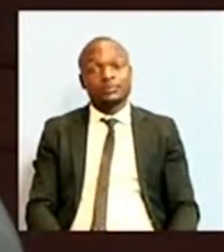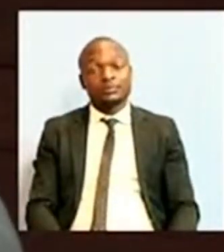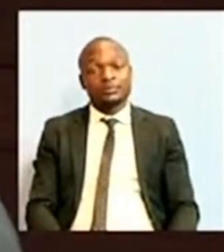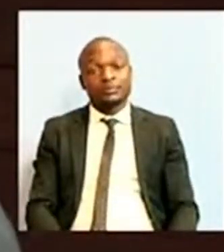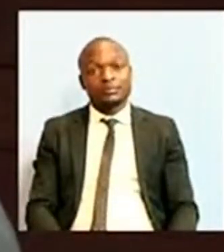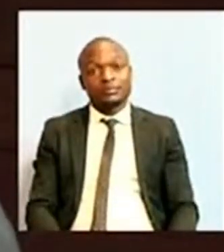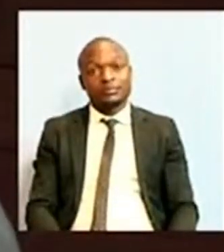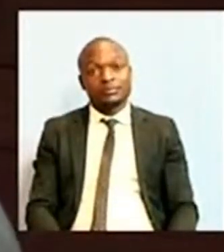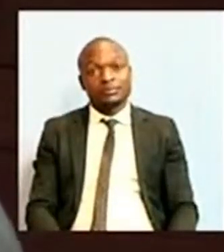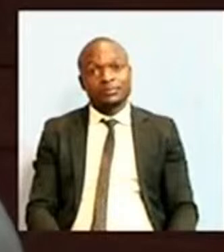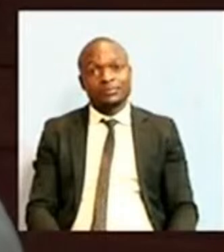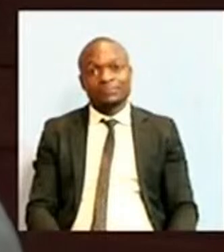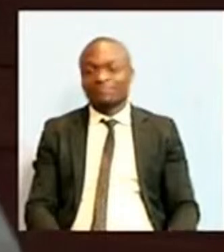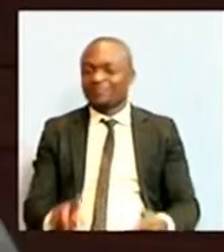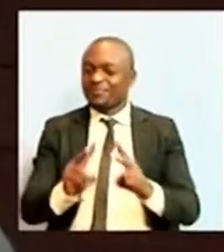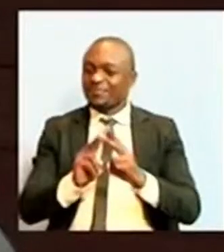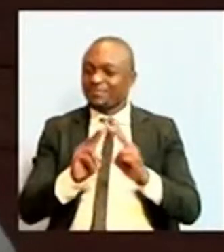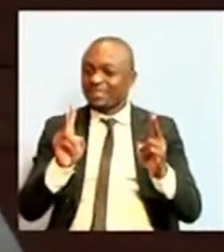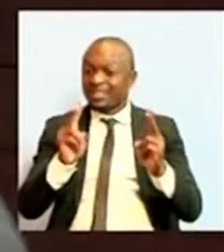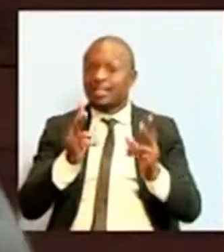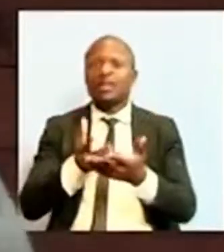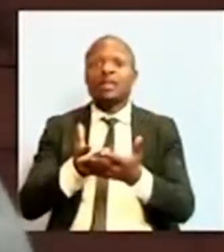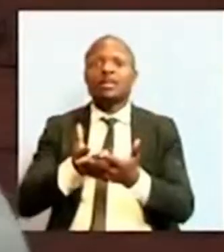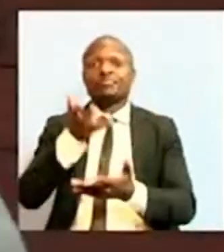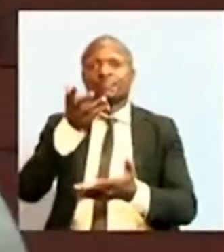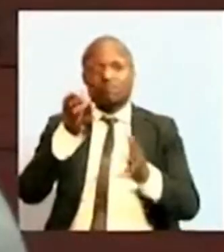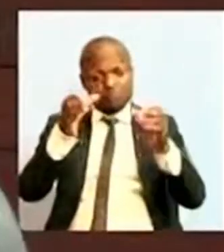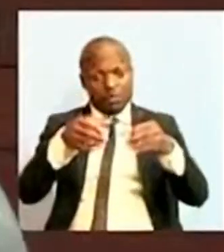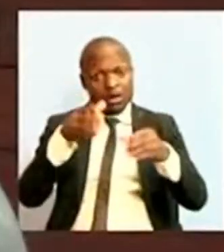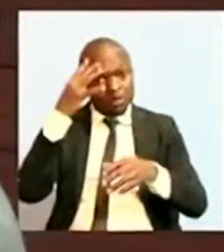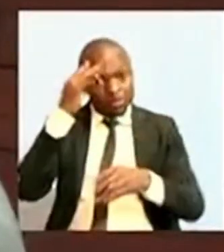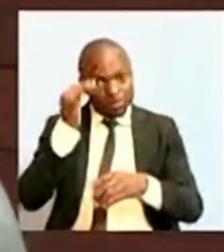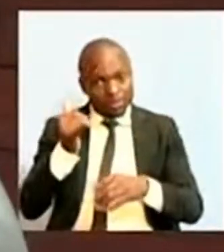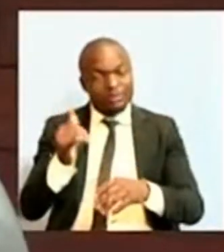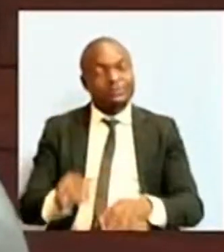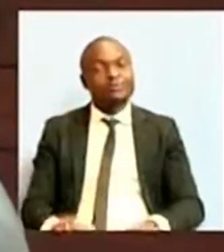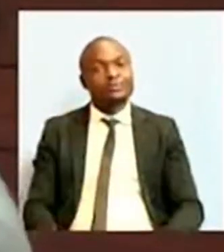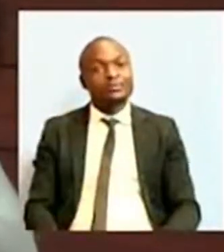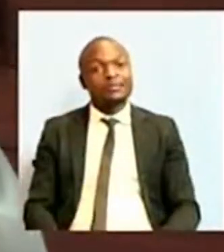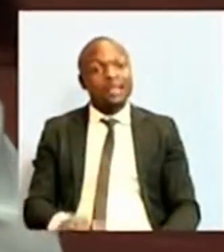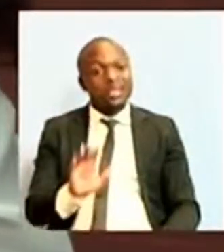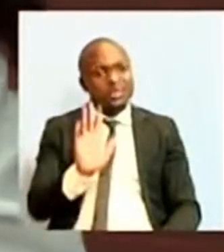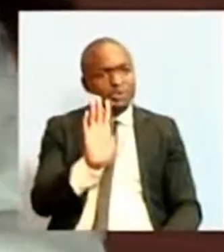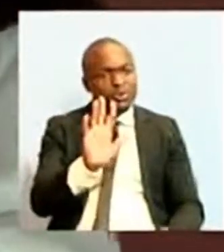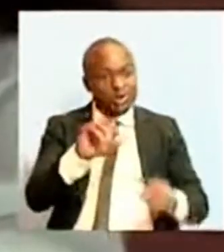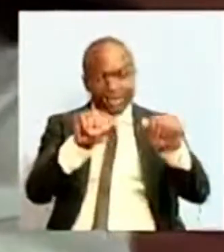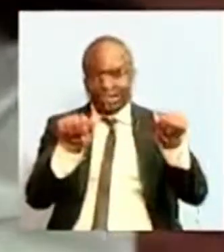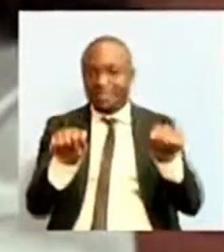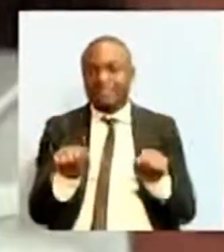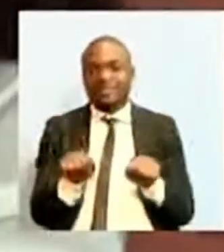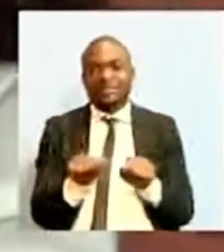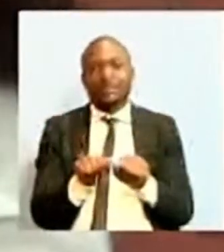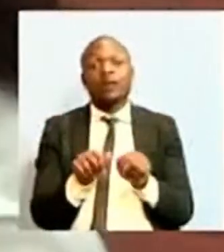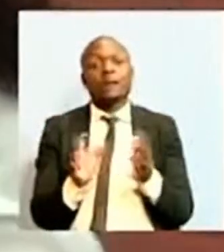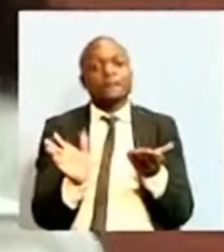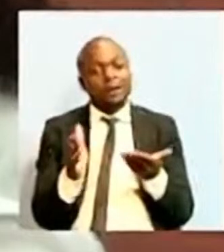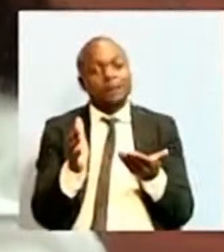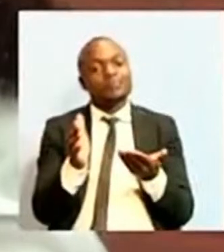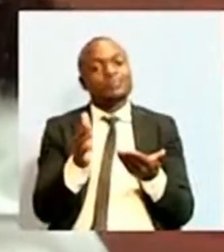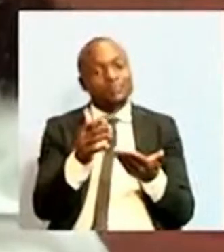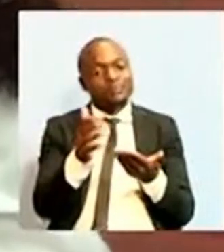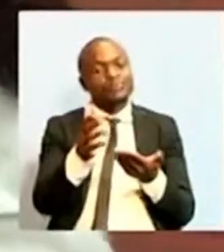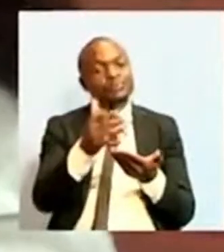Municipal Council is a very rich council, because obviously your area of collection in terms